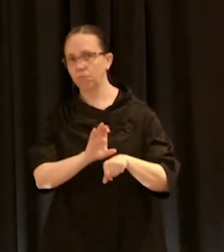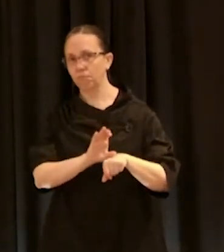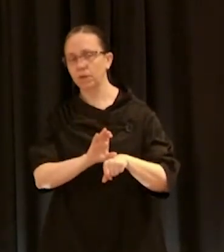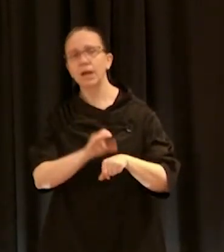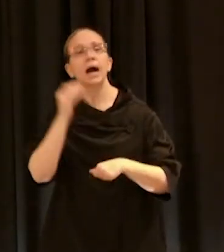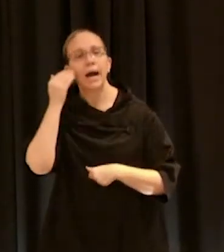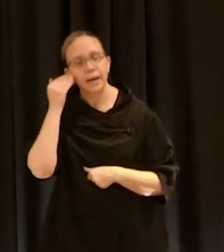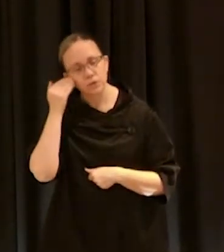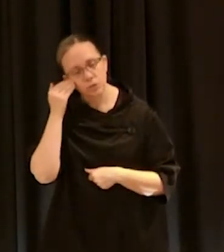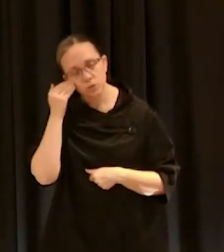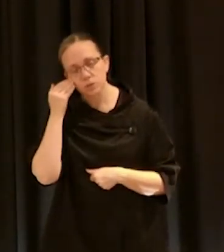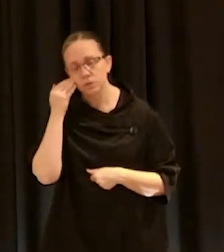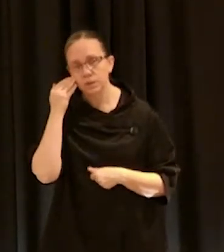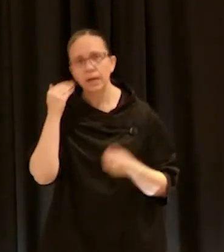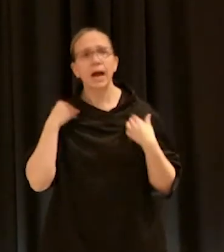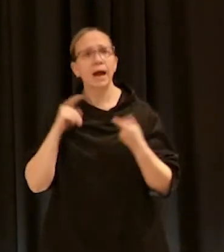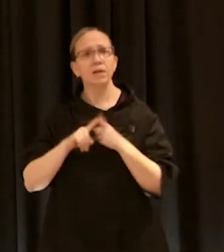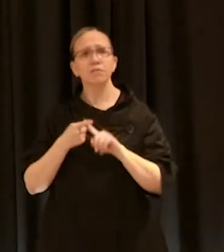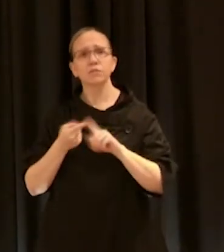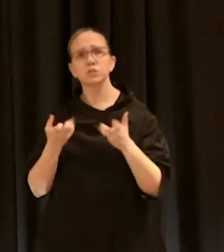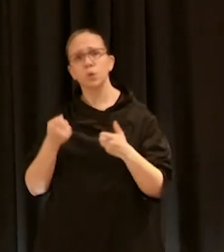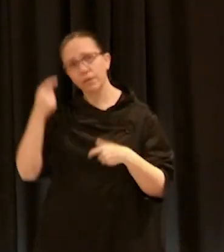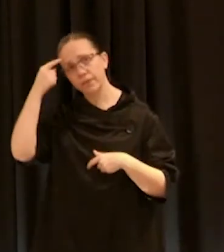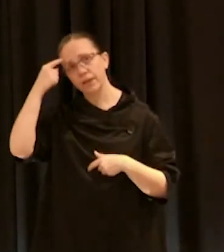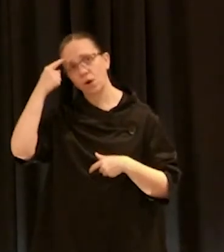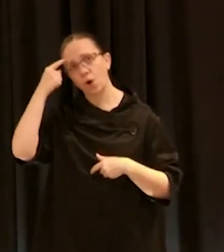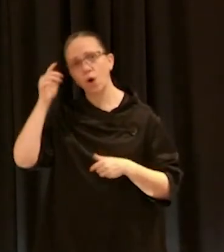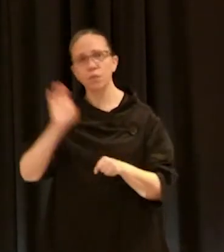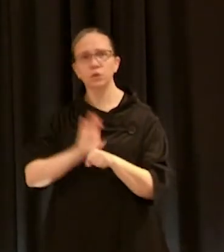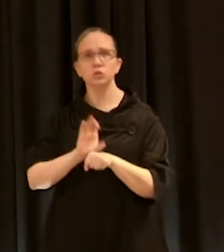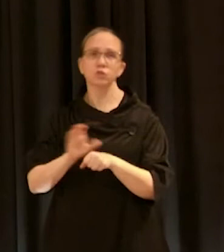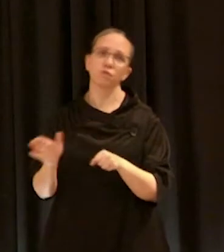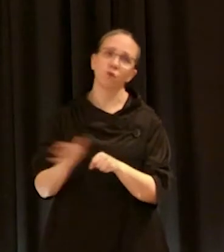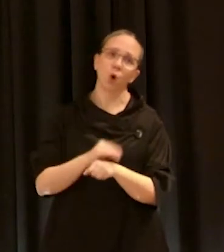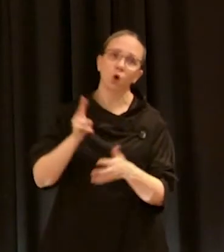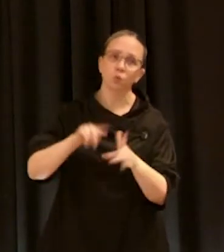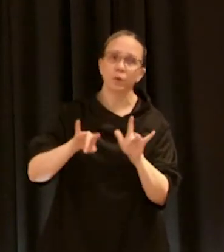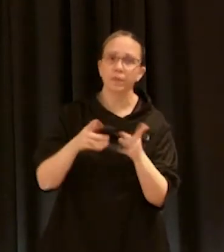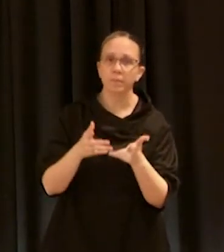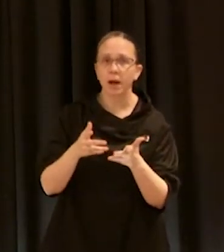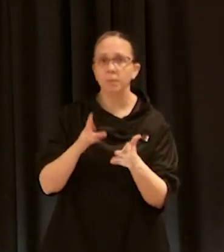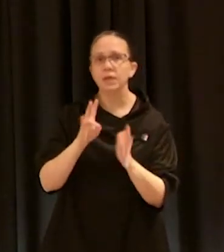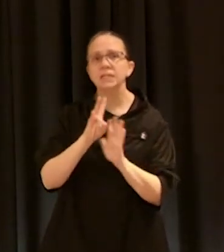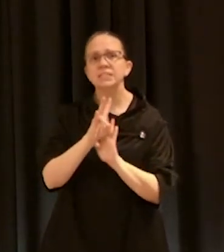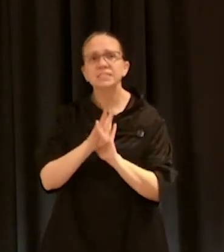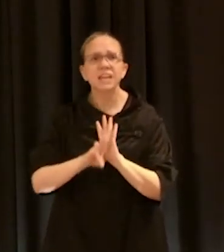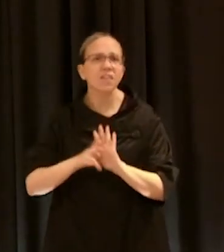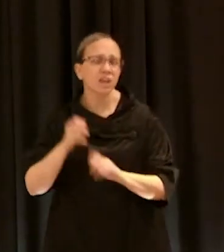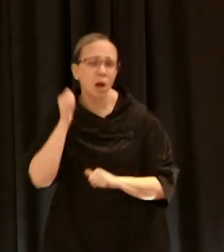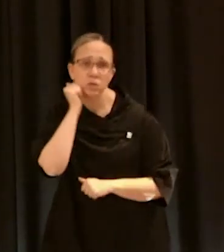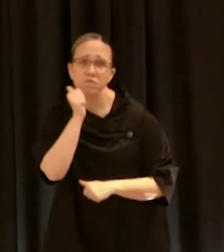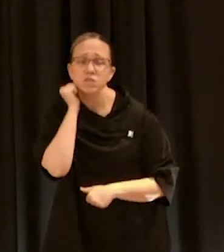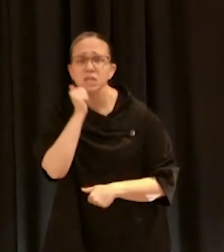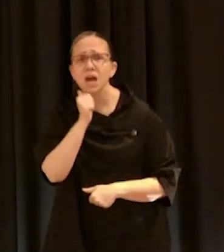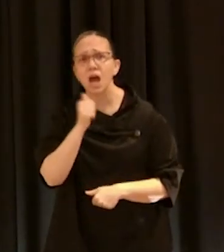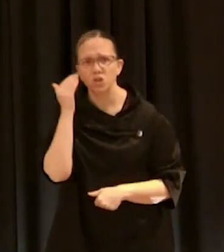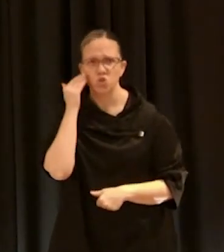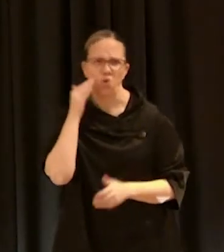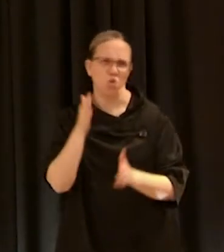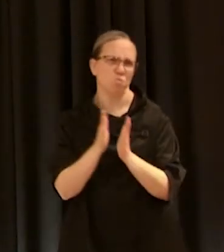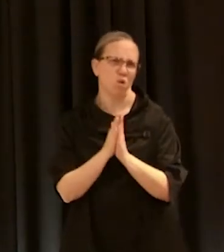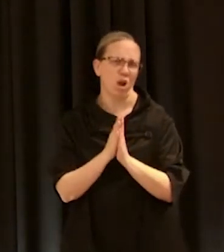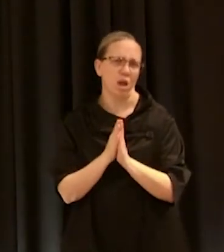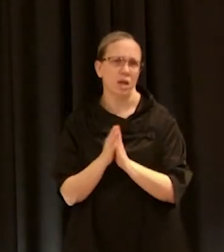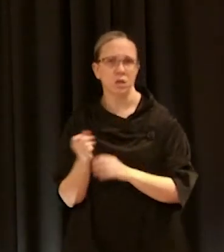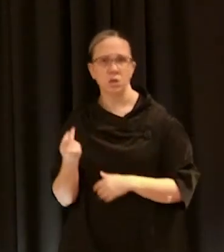And I know I got friends that want to think that their whole church is reading their Bible 7 hours a day and you know, they're praying